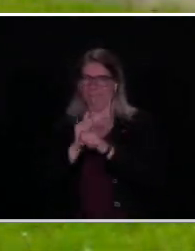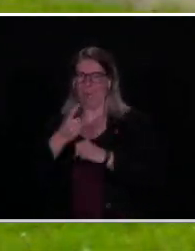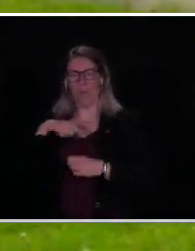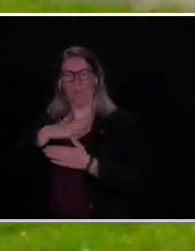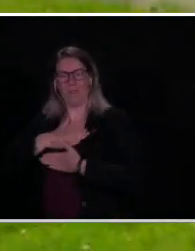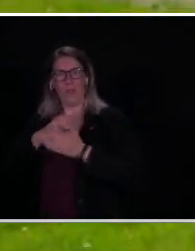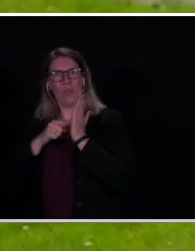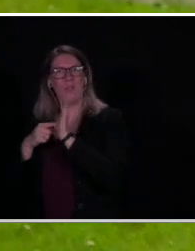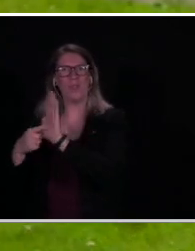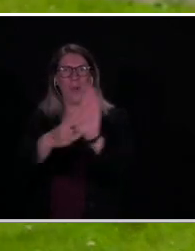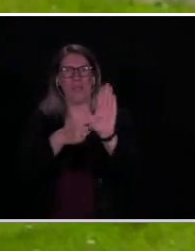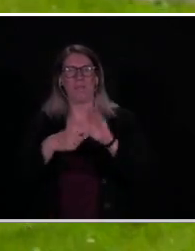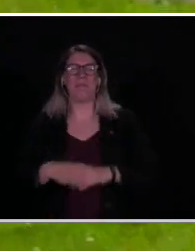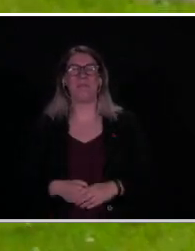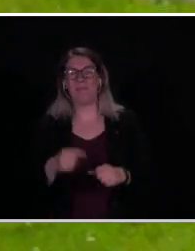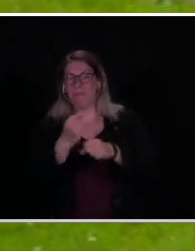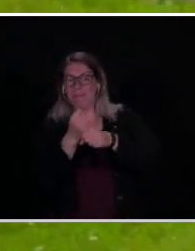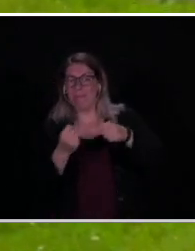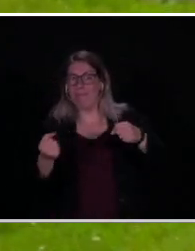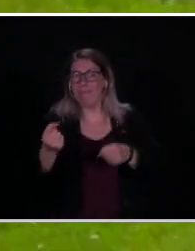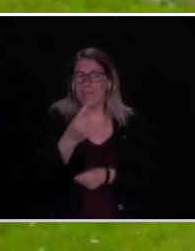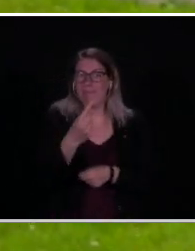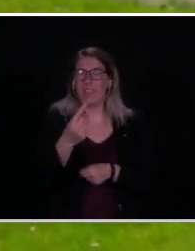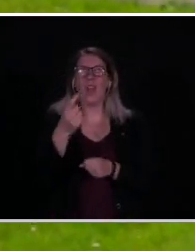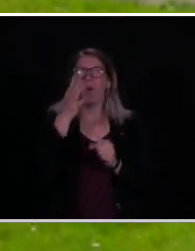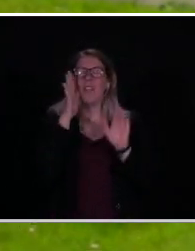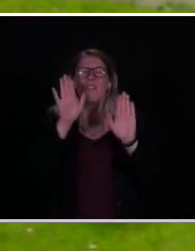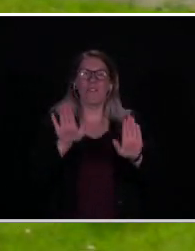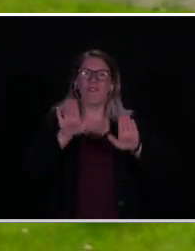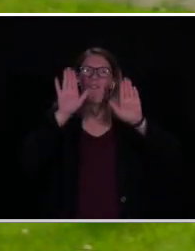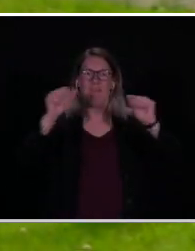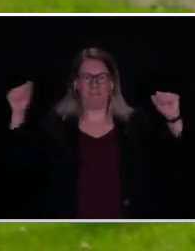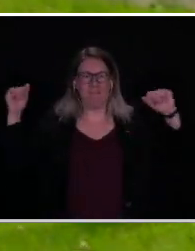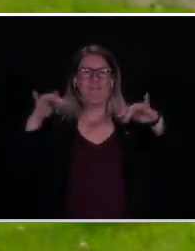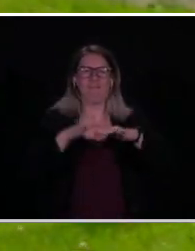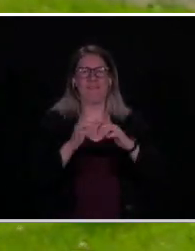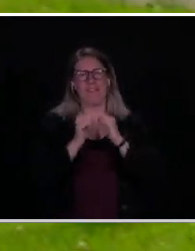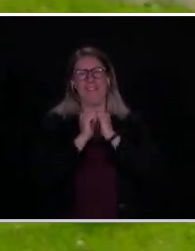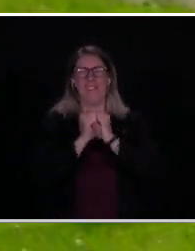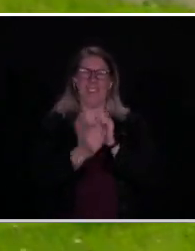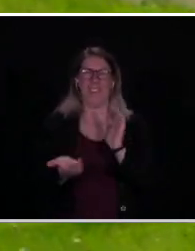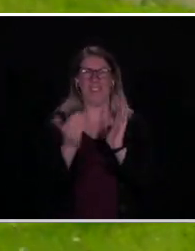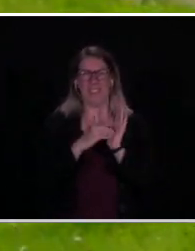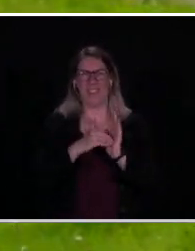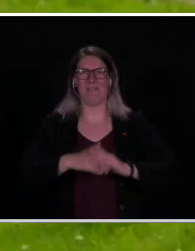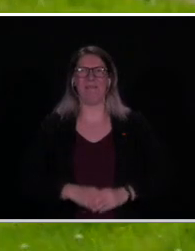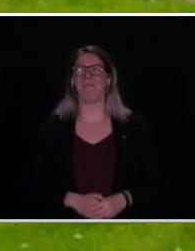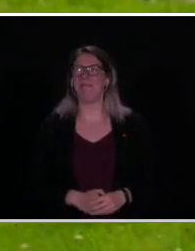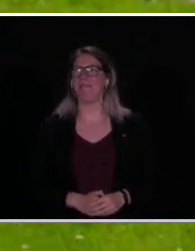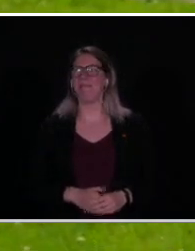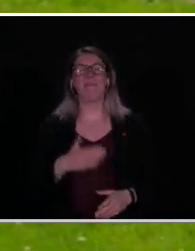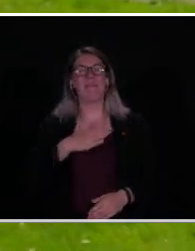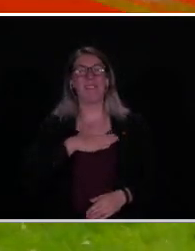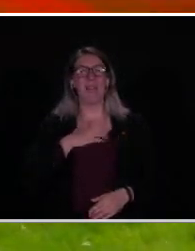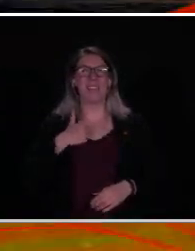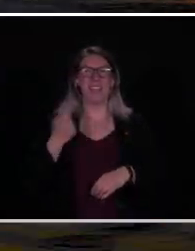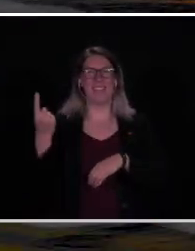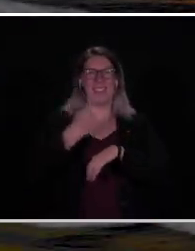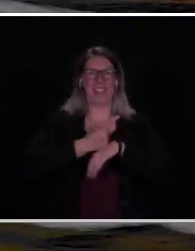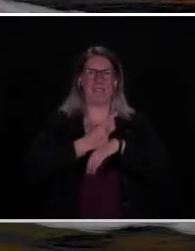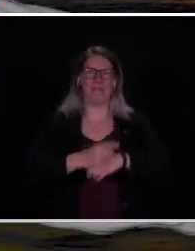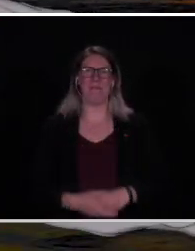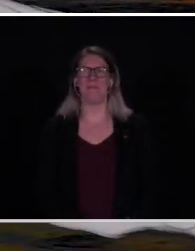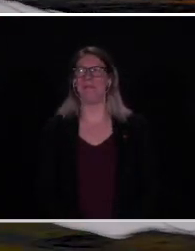sharing it with you. And next year, it's going to be great to see everyone back here at Waterfront Park. Happy Canada Day.